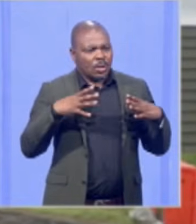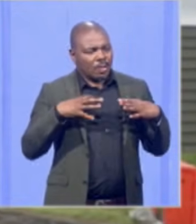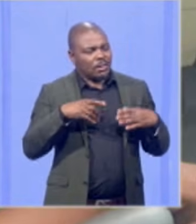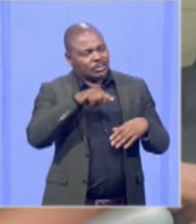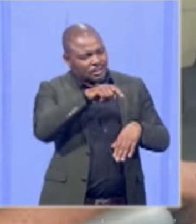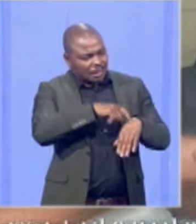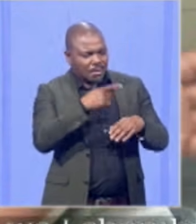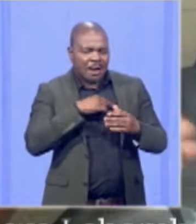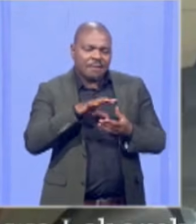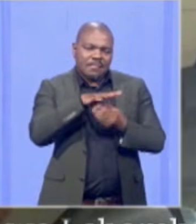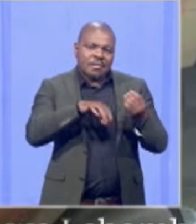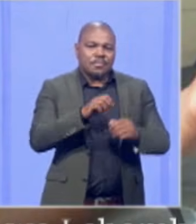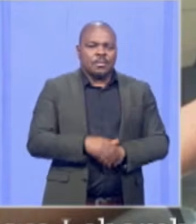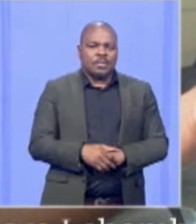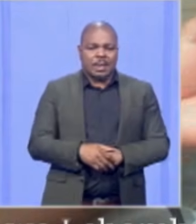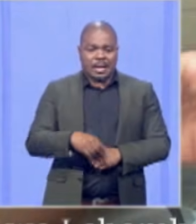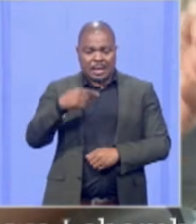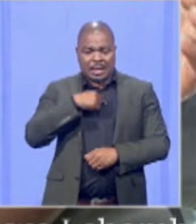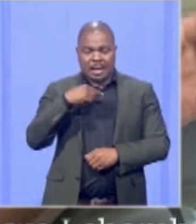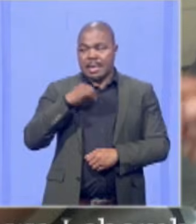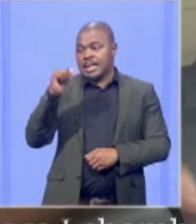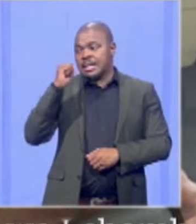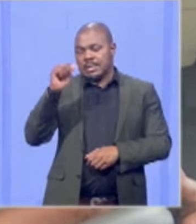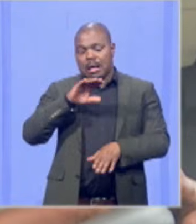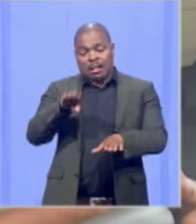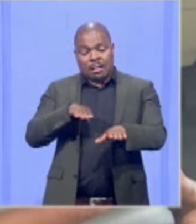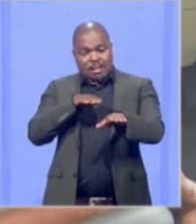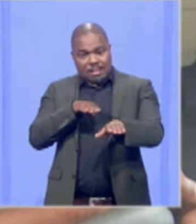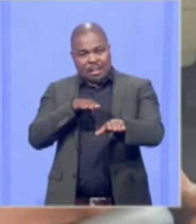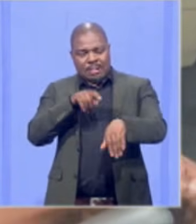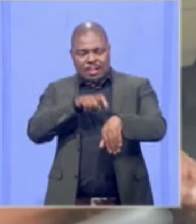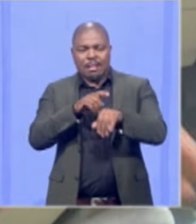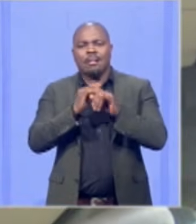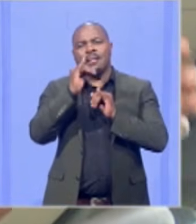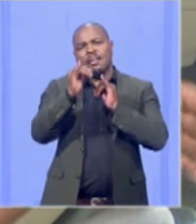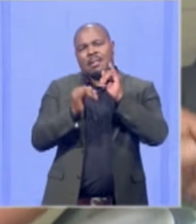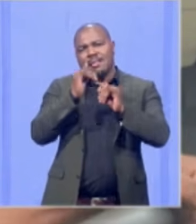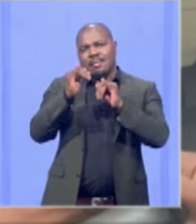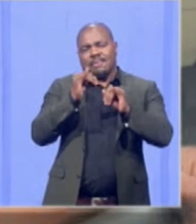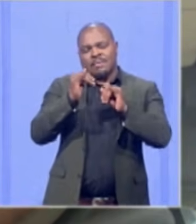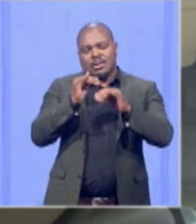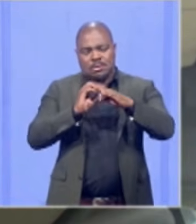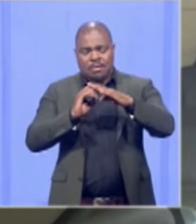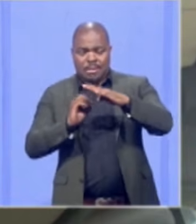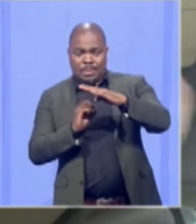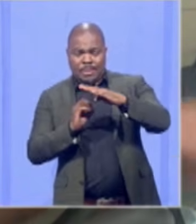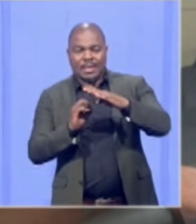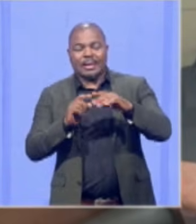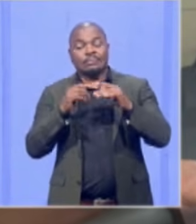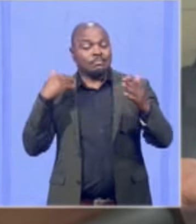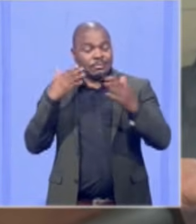season. I got into the queue yesterday around 11 a.m. until